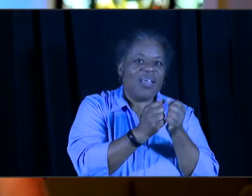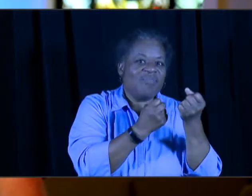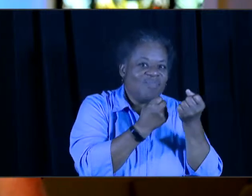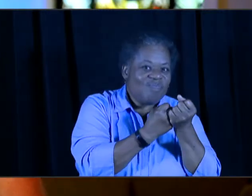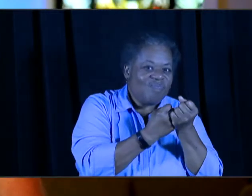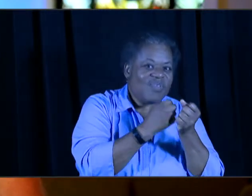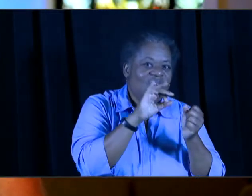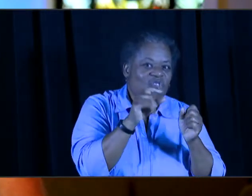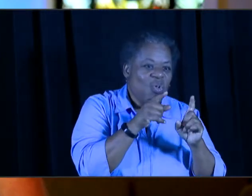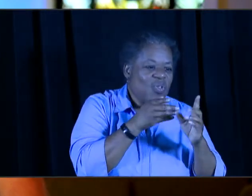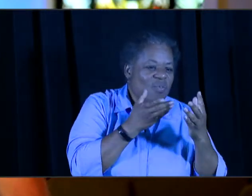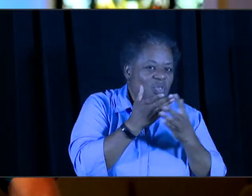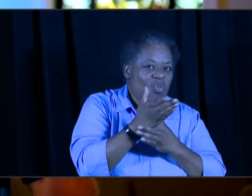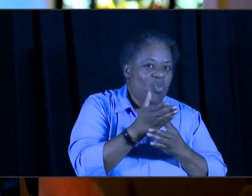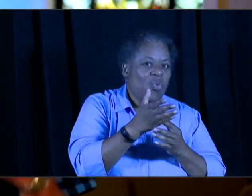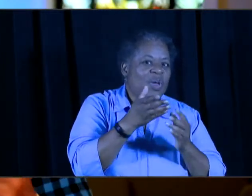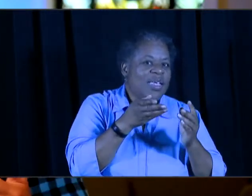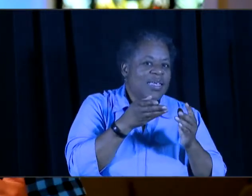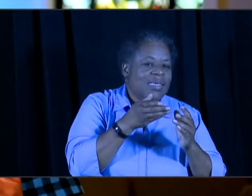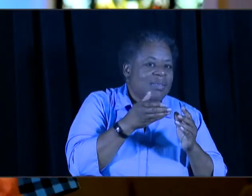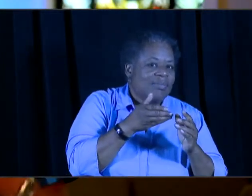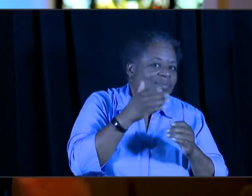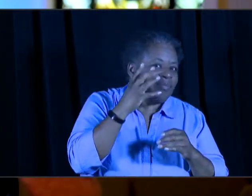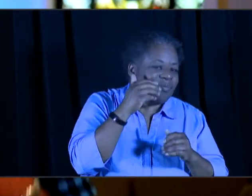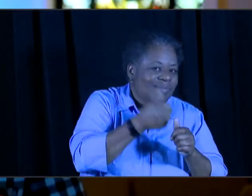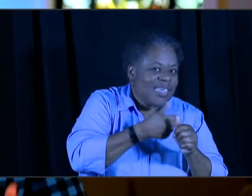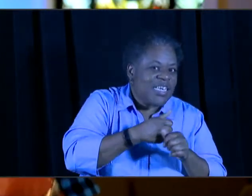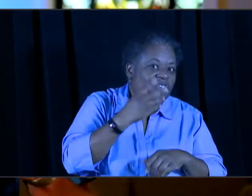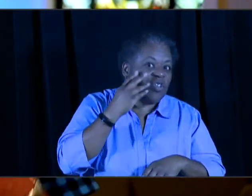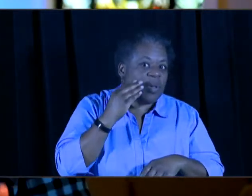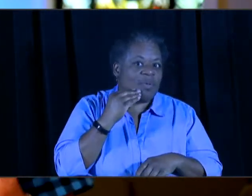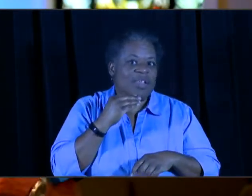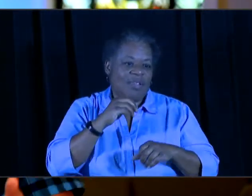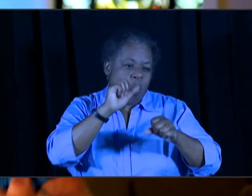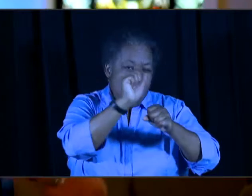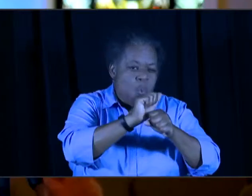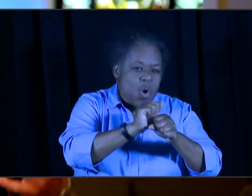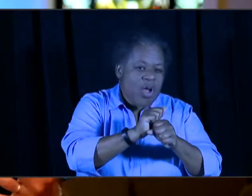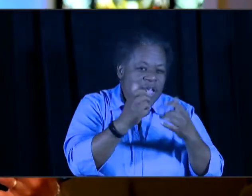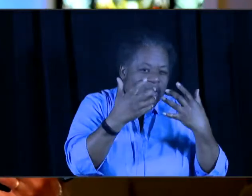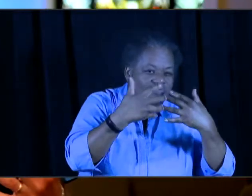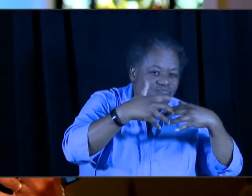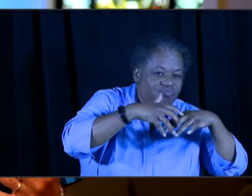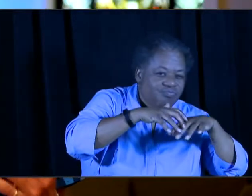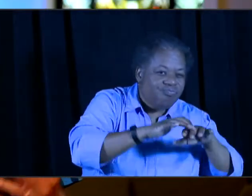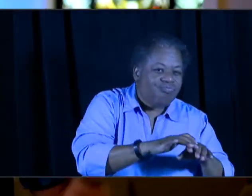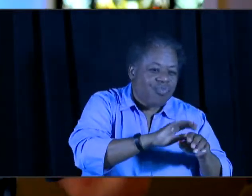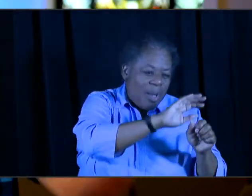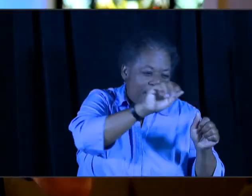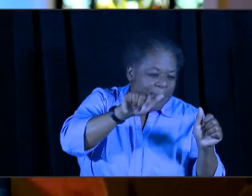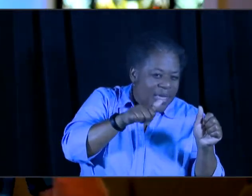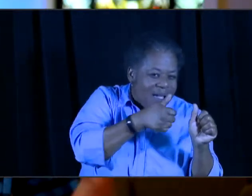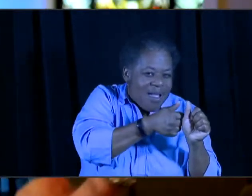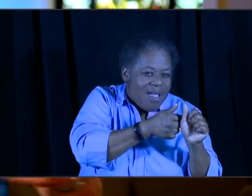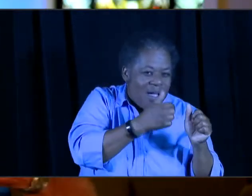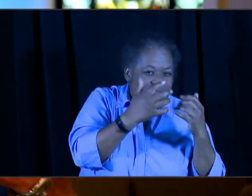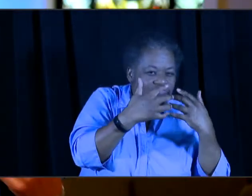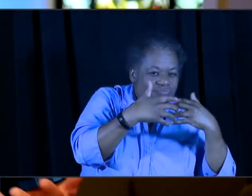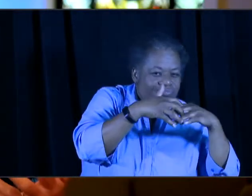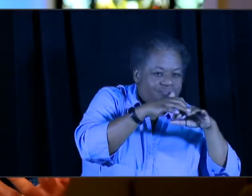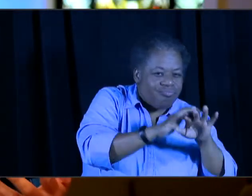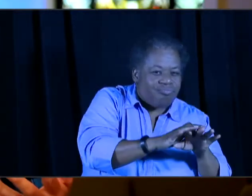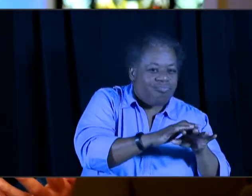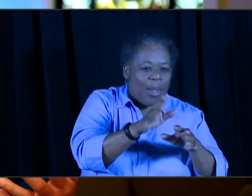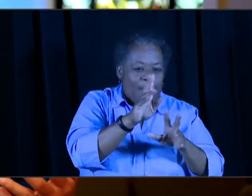these experiences. Not only with Joseph, but working with Joseph, working behind the scenes, working with the people